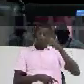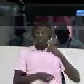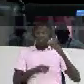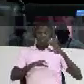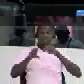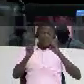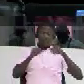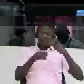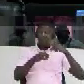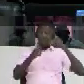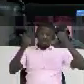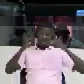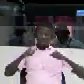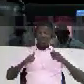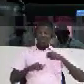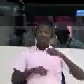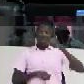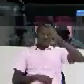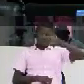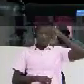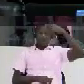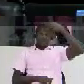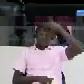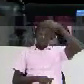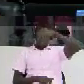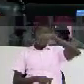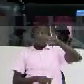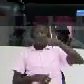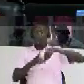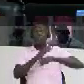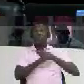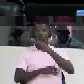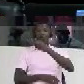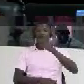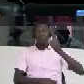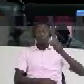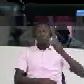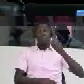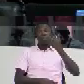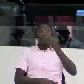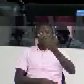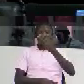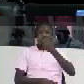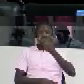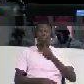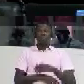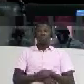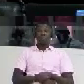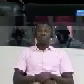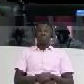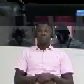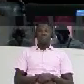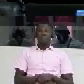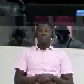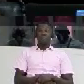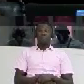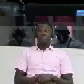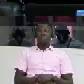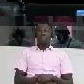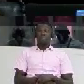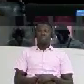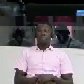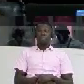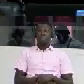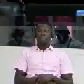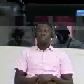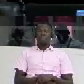headquarters in 2009. te yow tamit nangu nga ne di ñu wax lépp loo xam ne xam nga ko ci tamam duma boobu nga xam ne mu ngi amoon